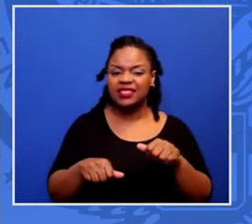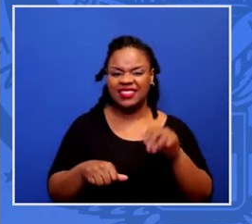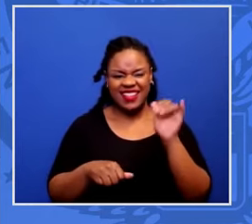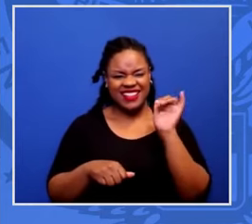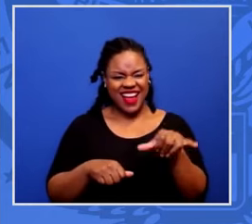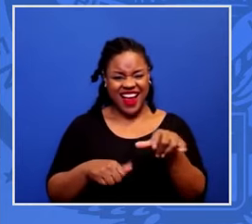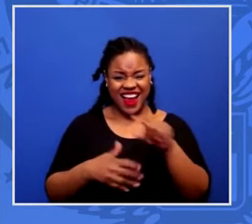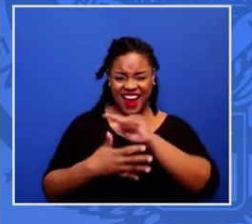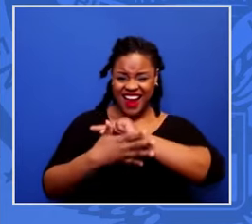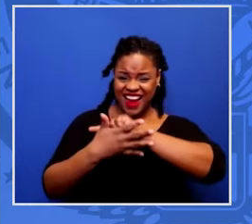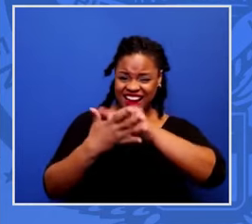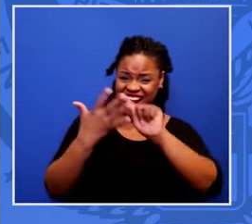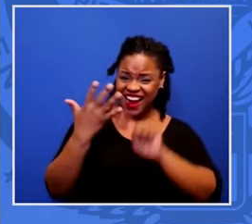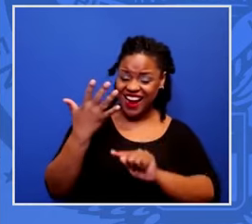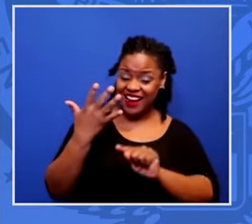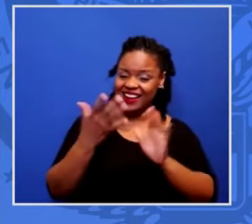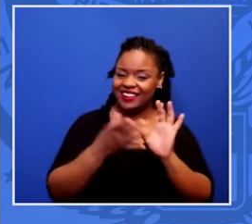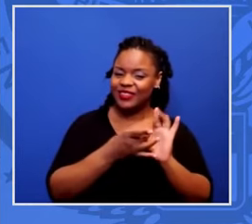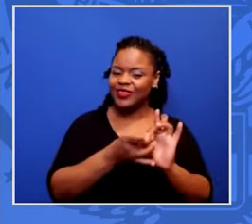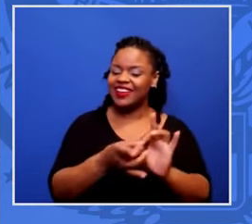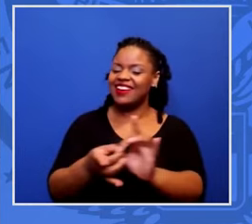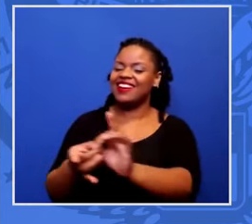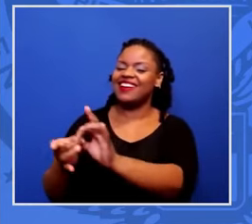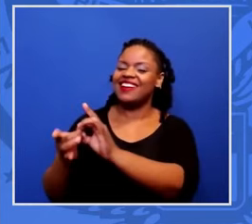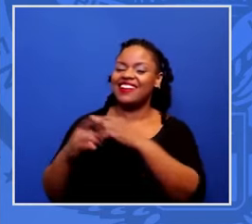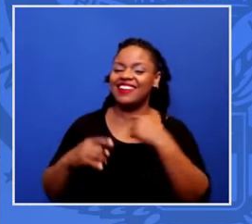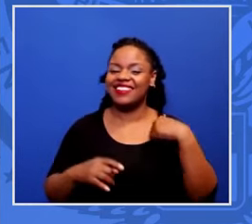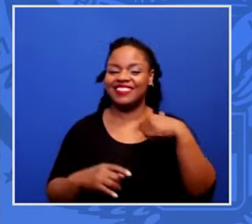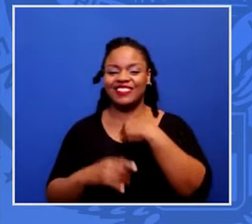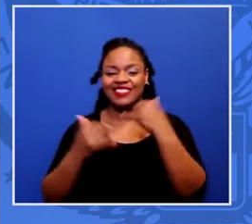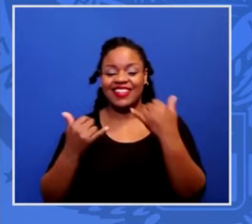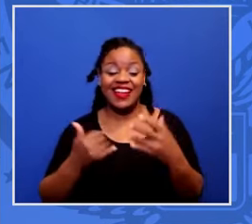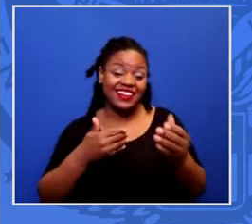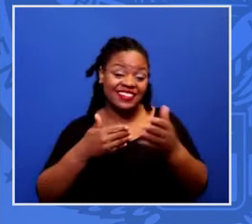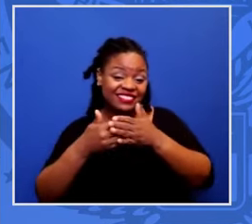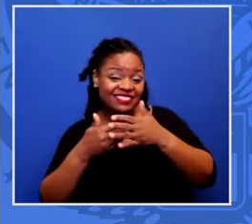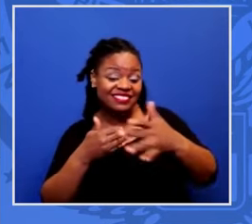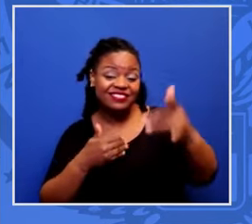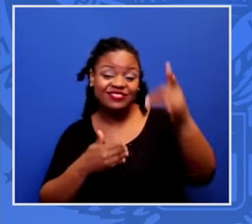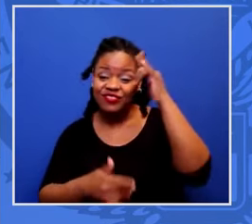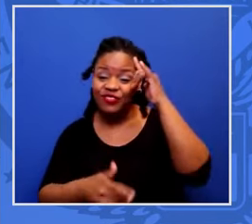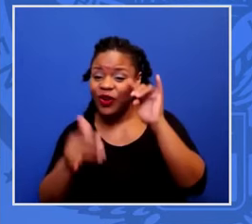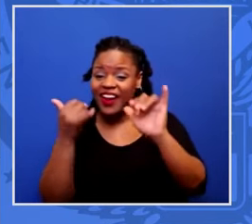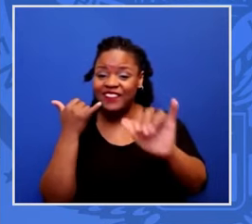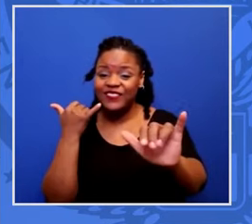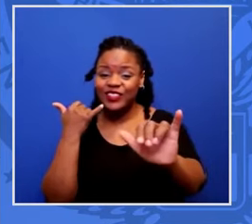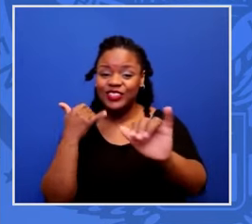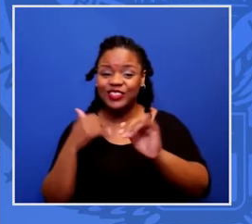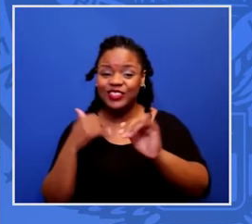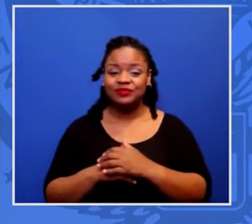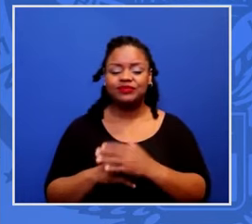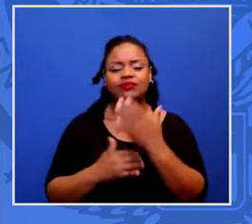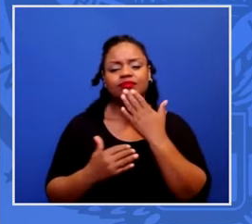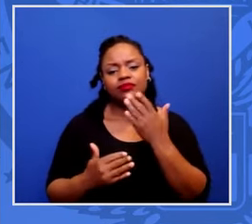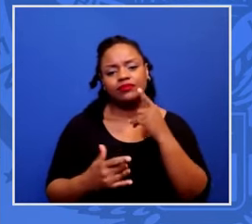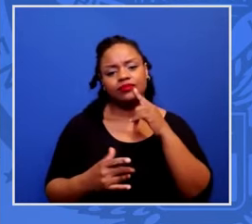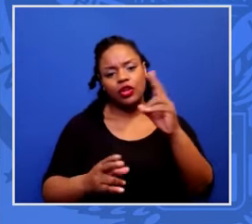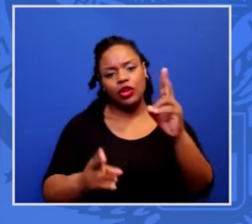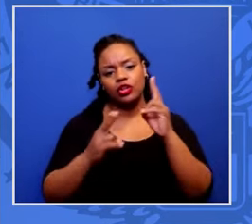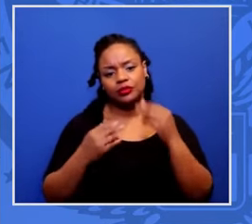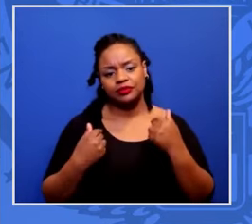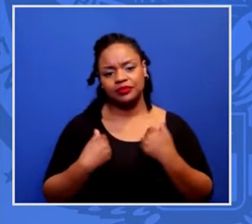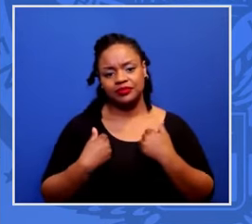always. So thank you for this honor. I will give my all to you. May God